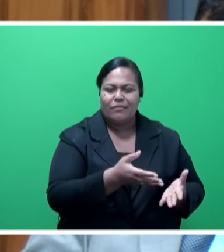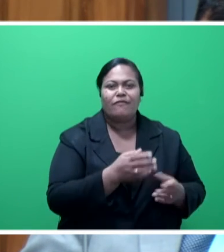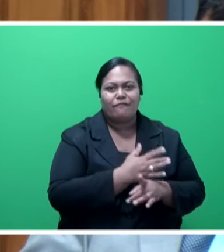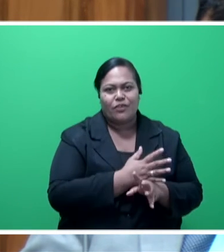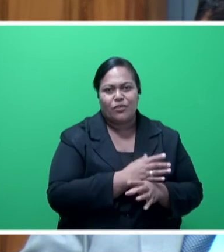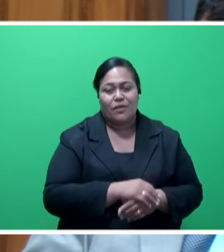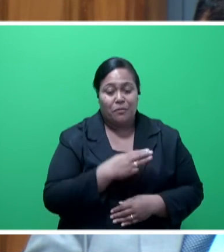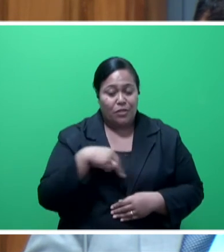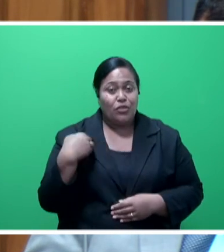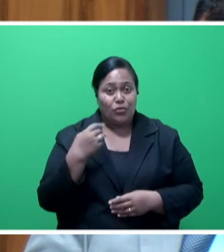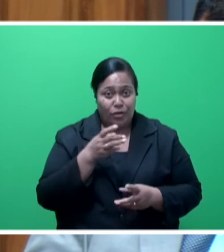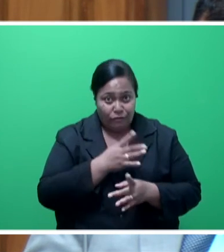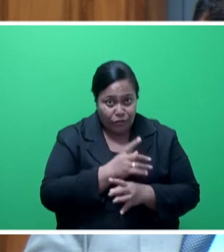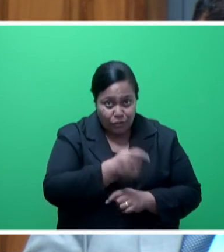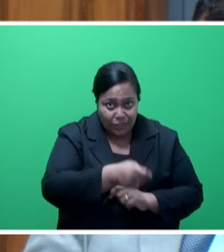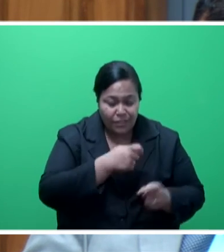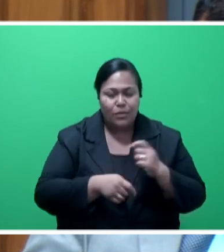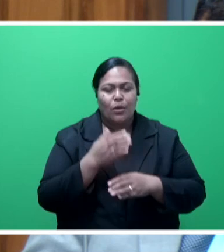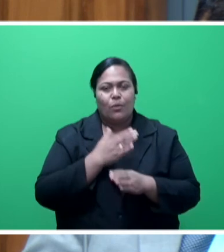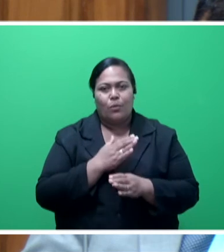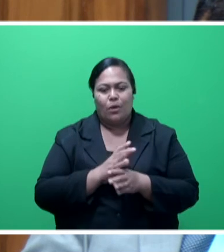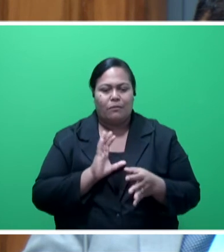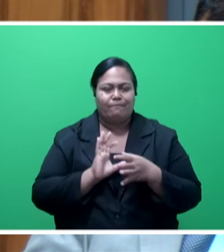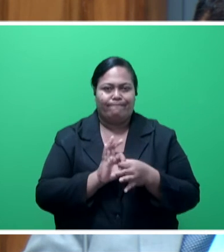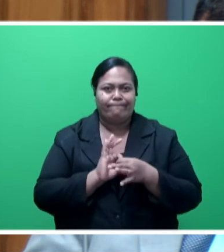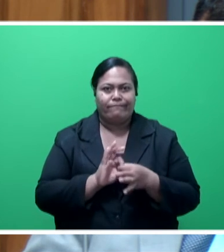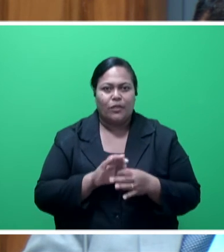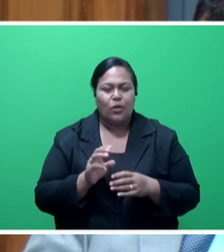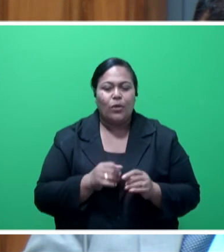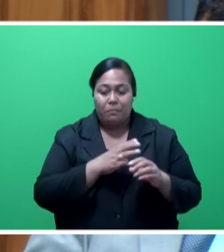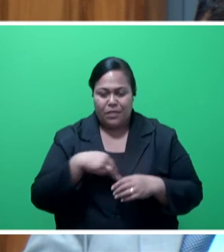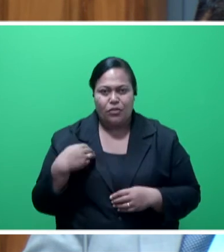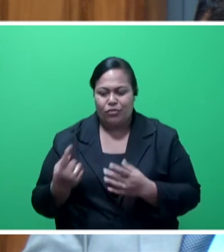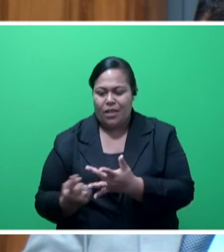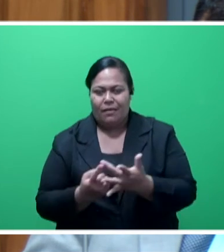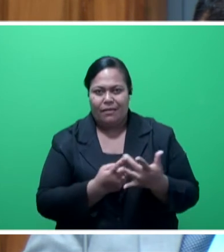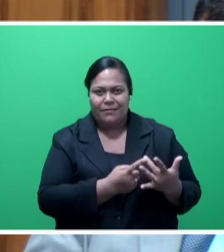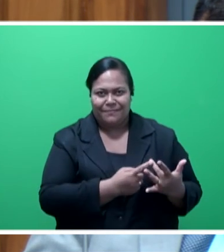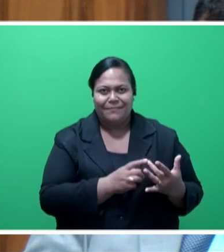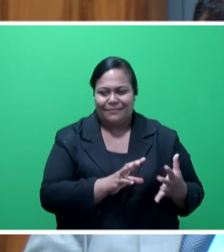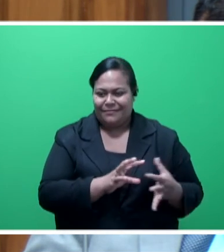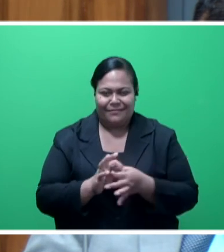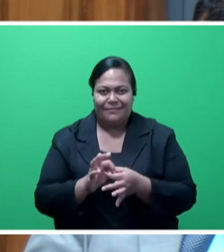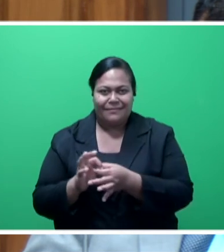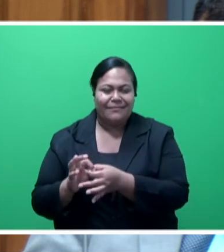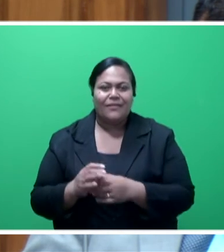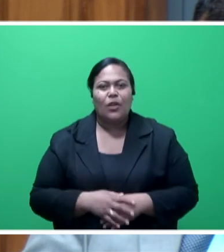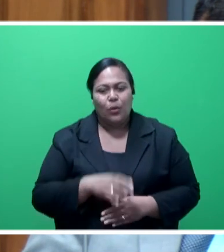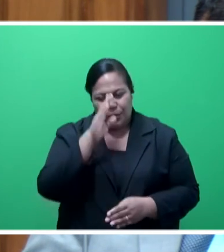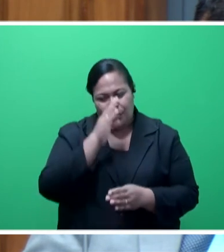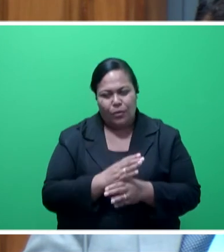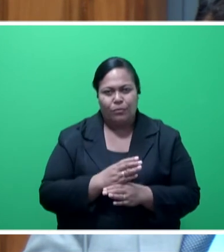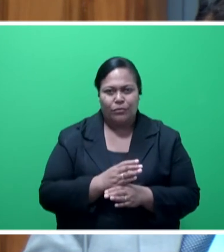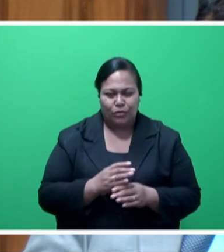Ministry of Fisheries will continue to work closely with line ministries on this, and we hope to progress this work